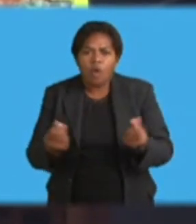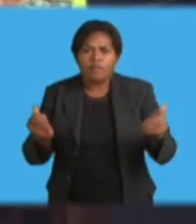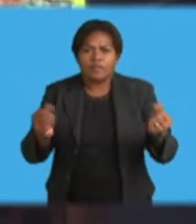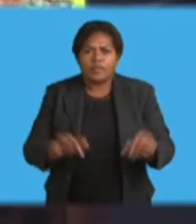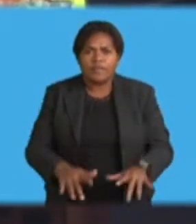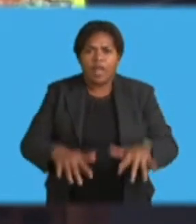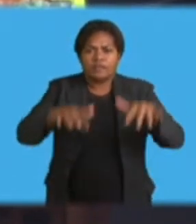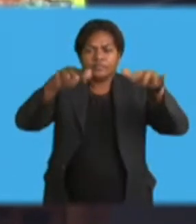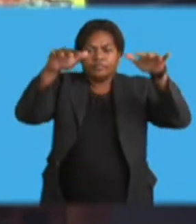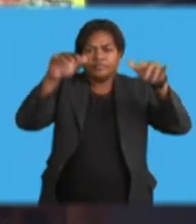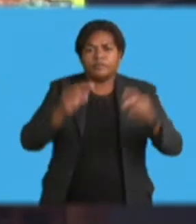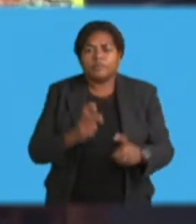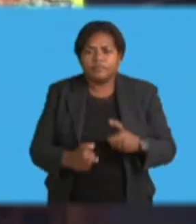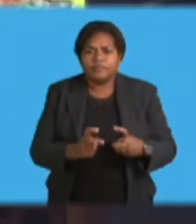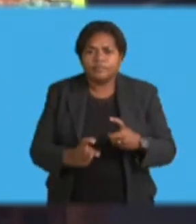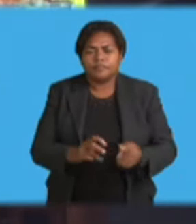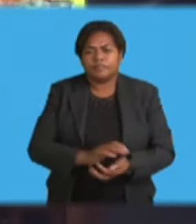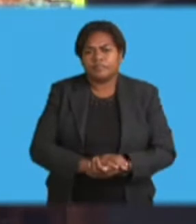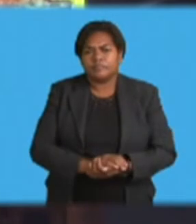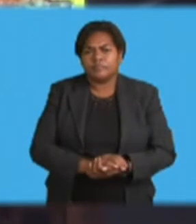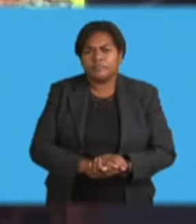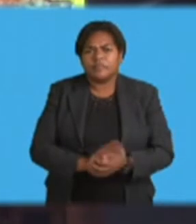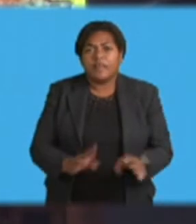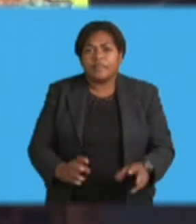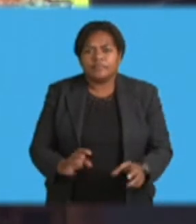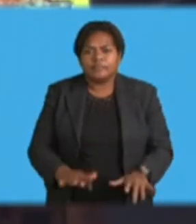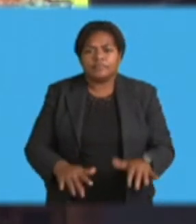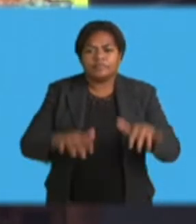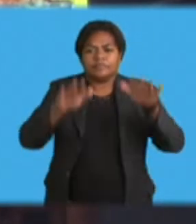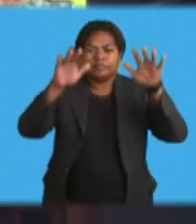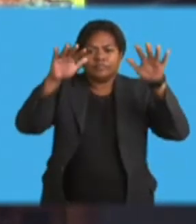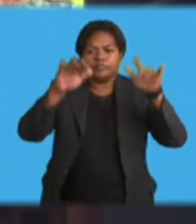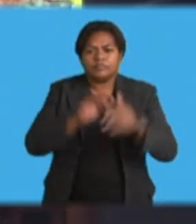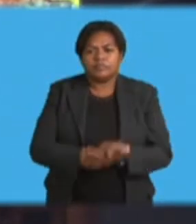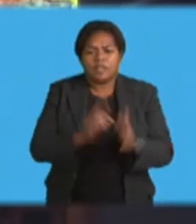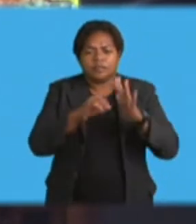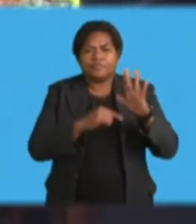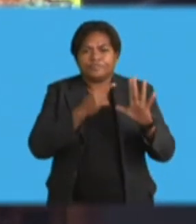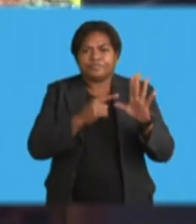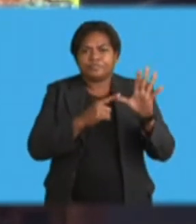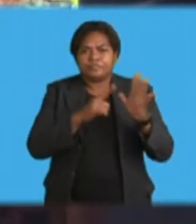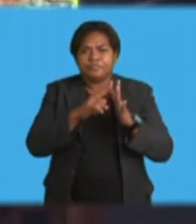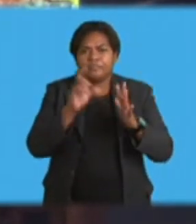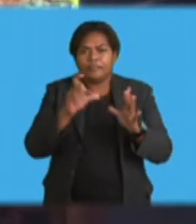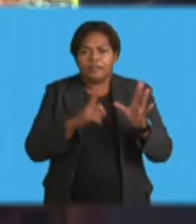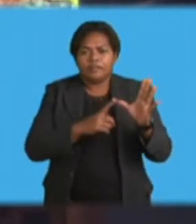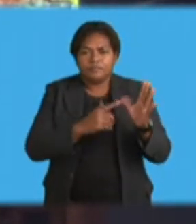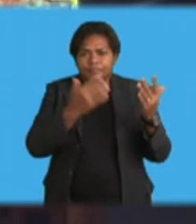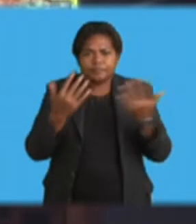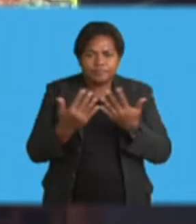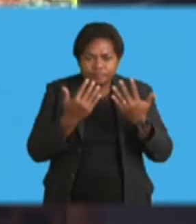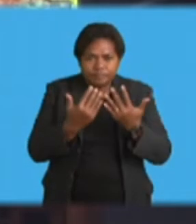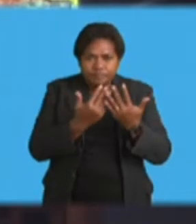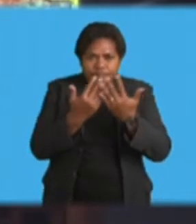first JICA study on watershed management and flood control for the 4 major rivers in Biti level, which was conducted in